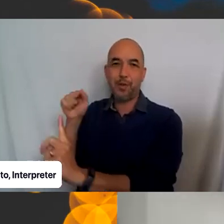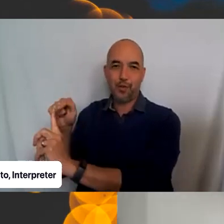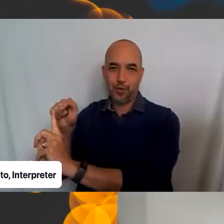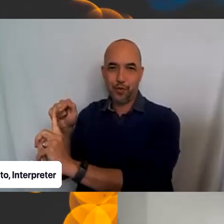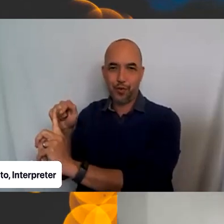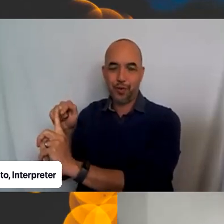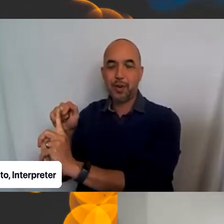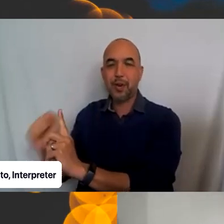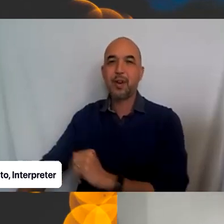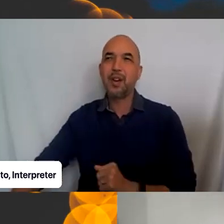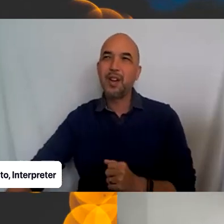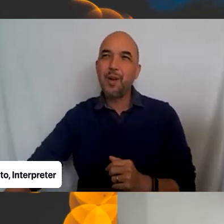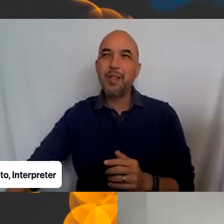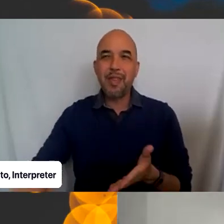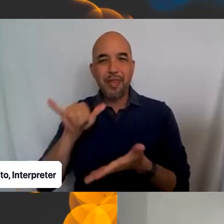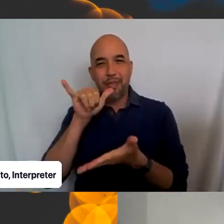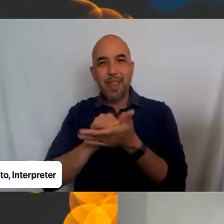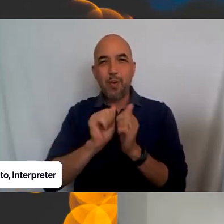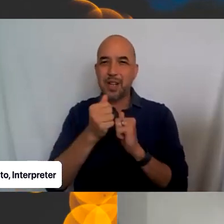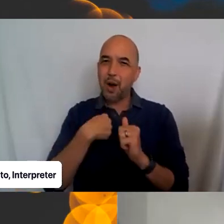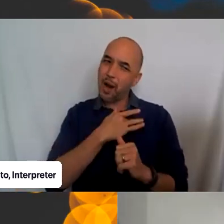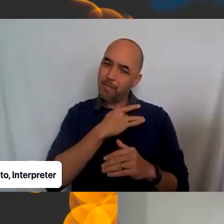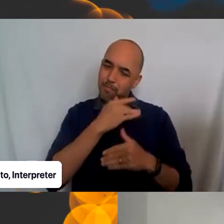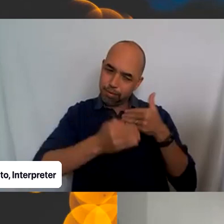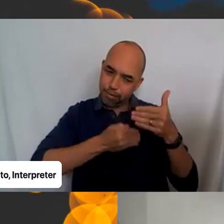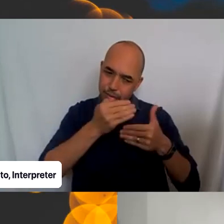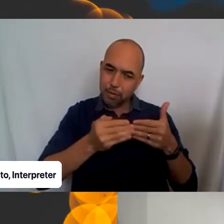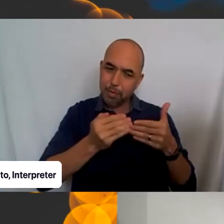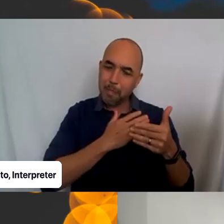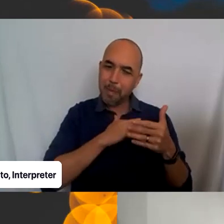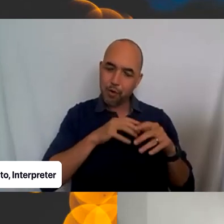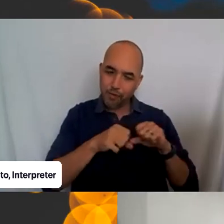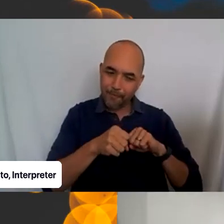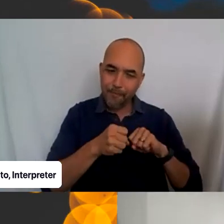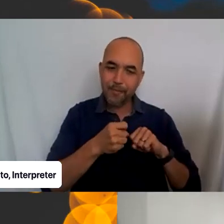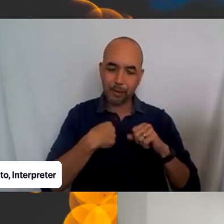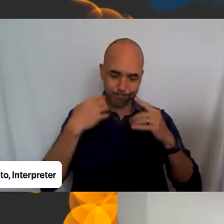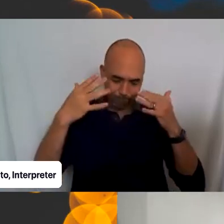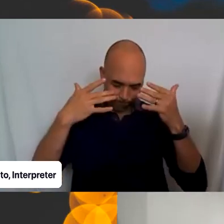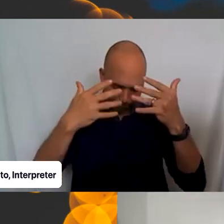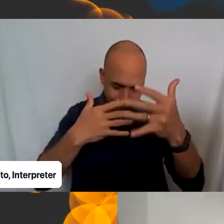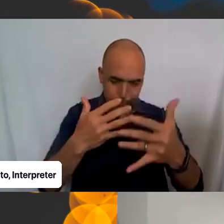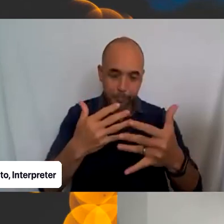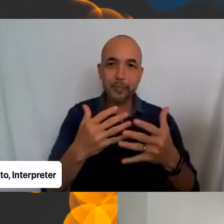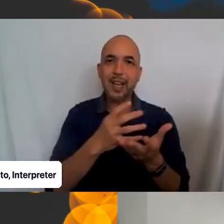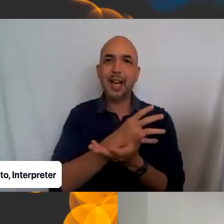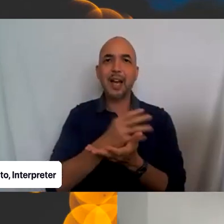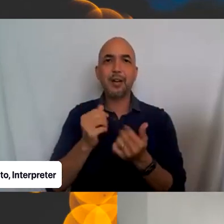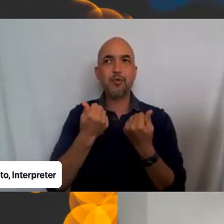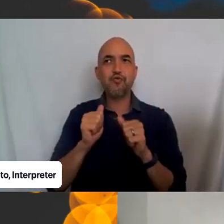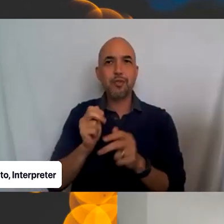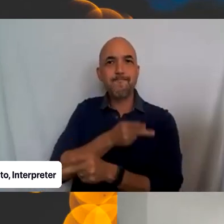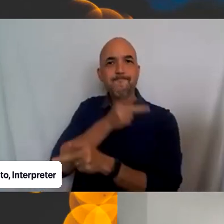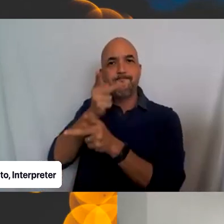way to process through that grief, and I guess to preserve her